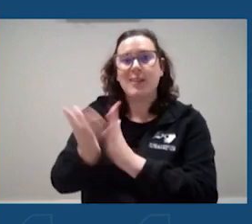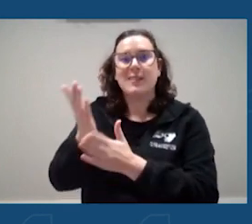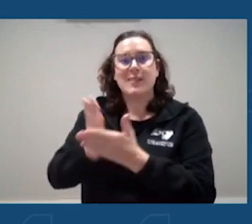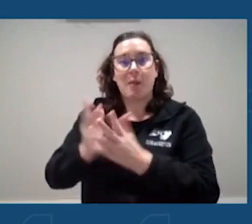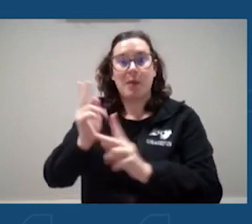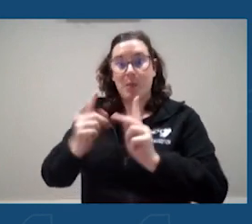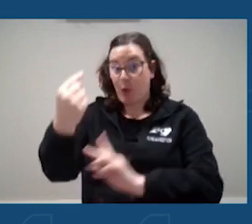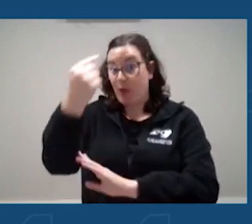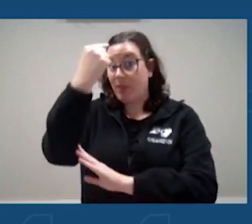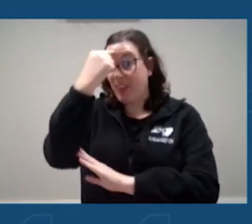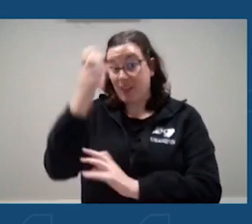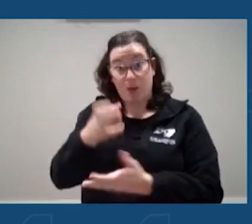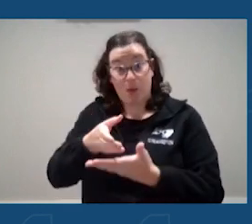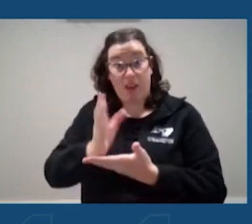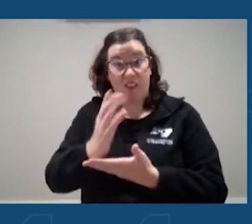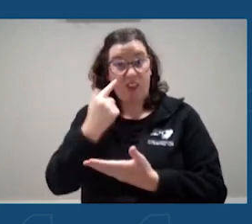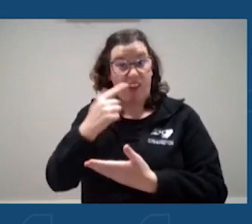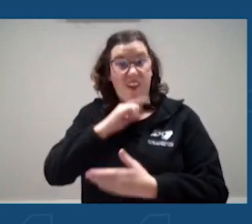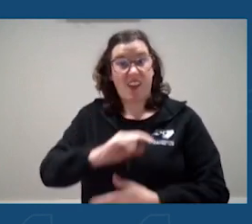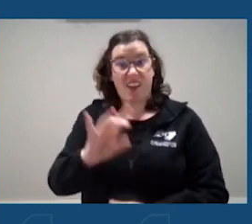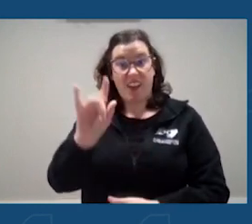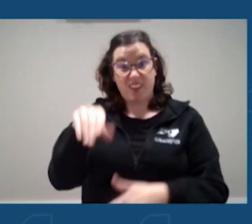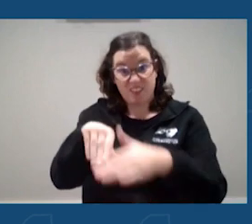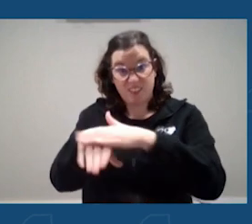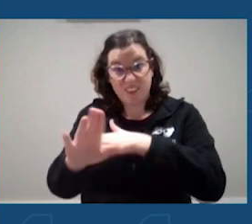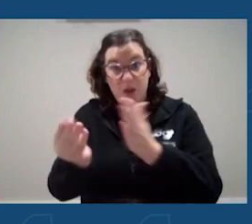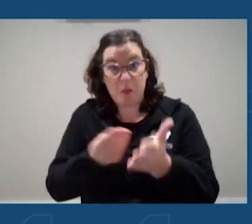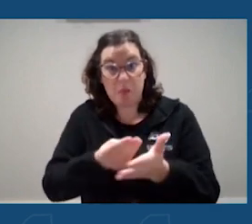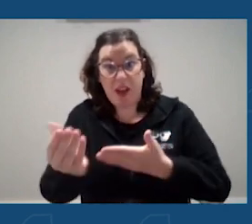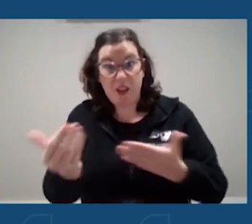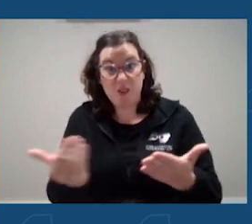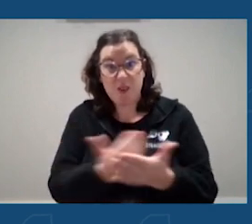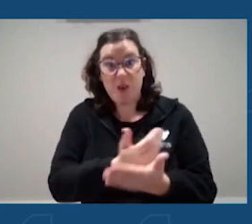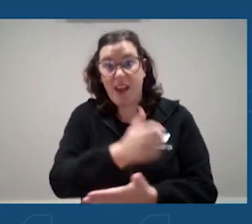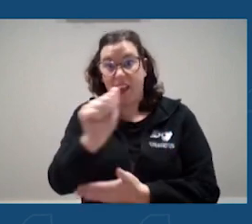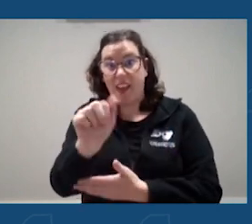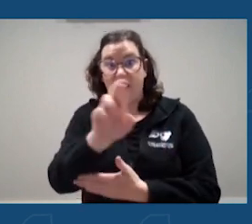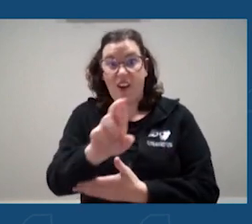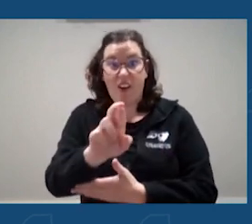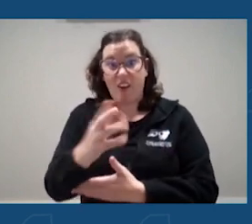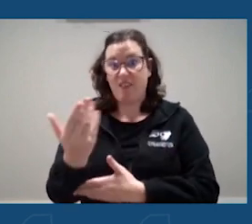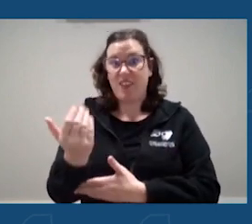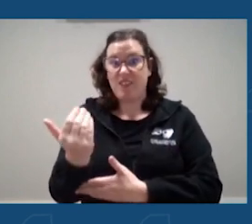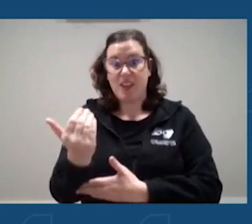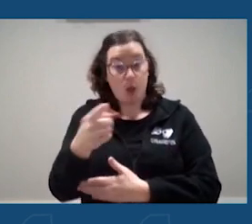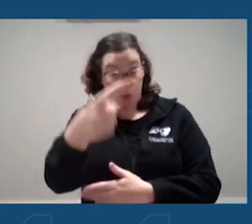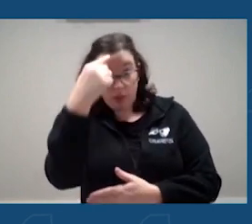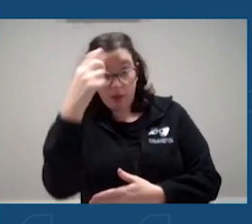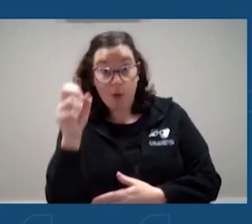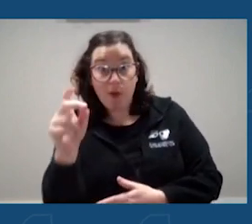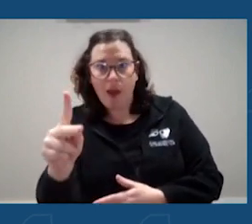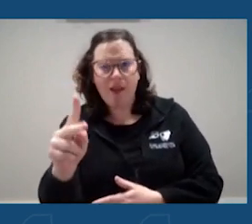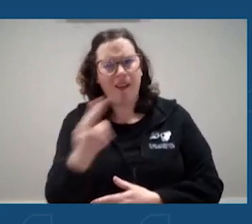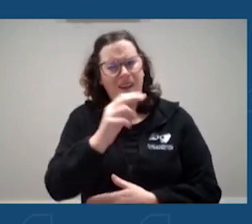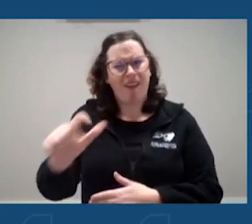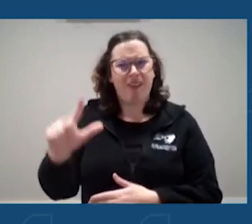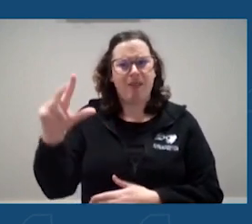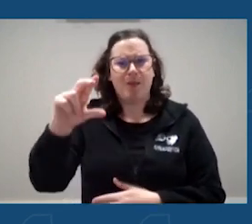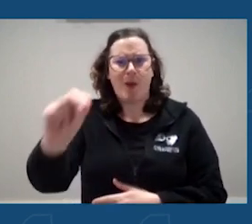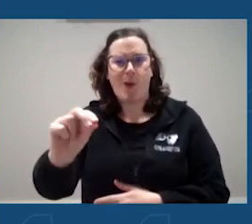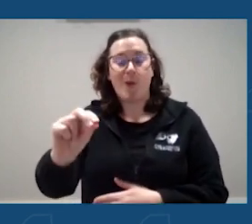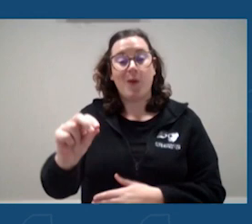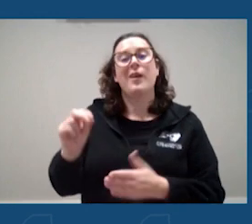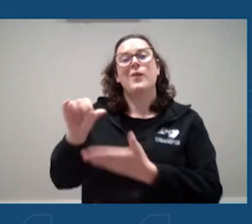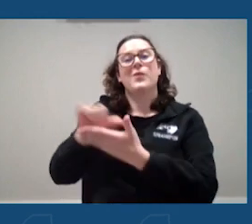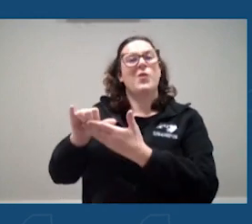Anybody think that's okay? Hell no. And you can't do that in New York anymore either, because we stood up. We passed some really tough